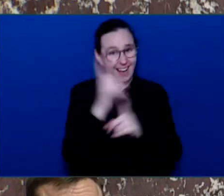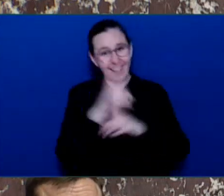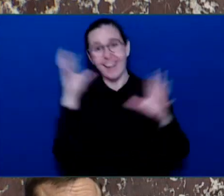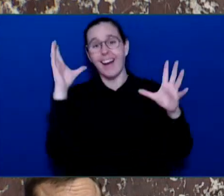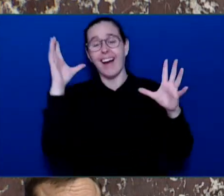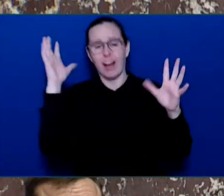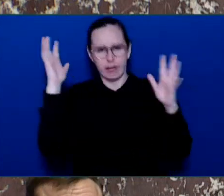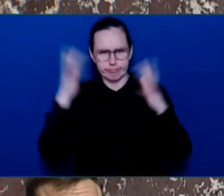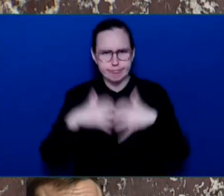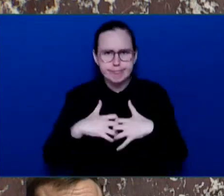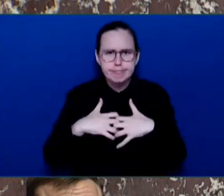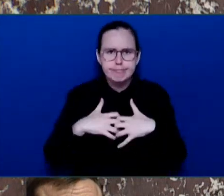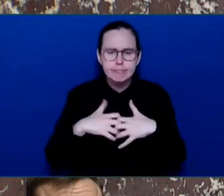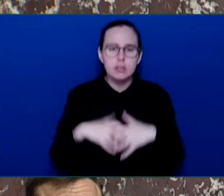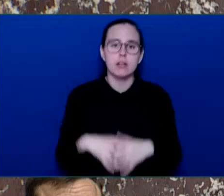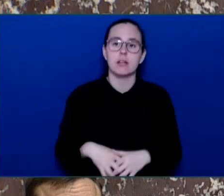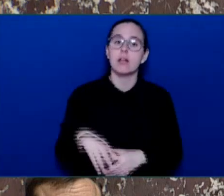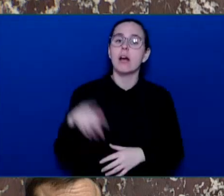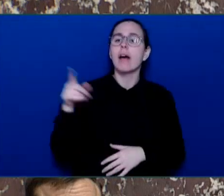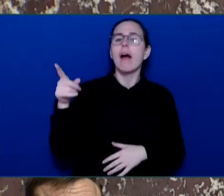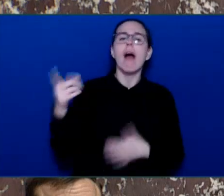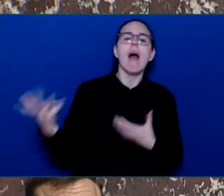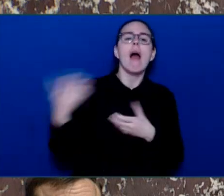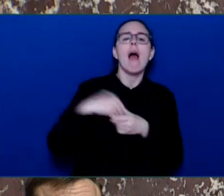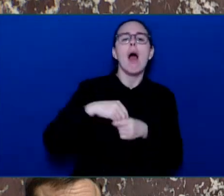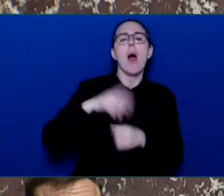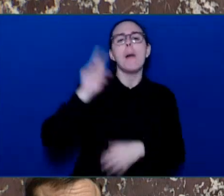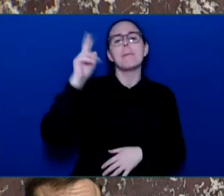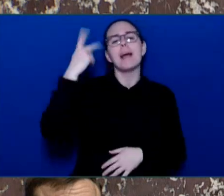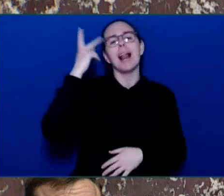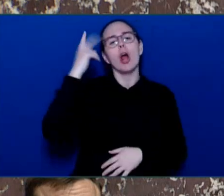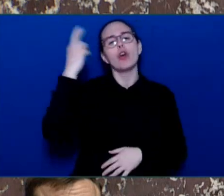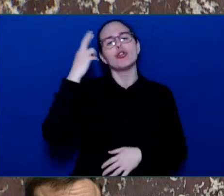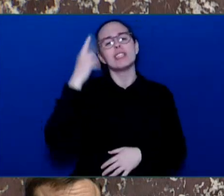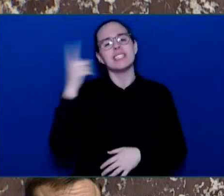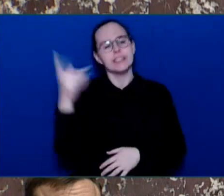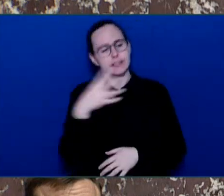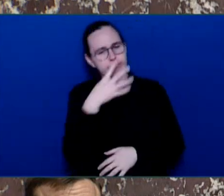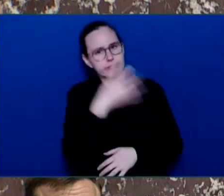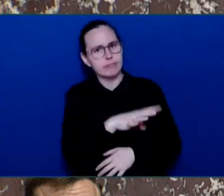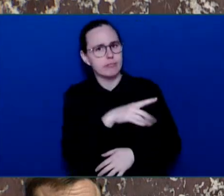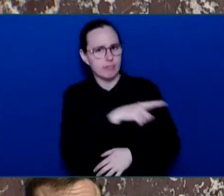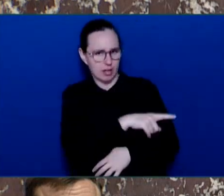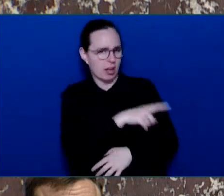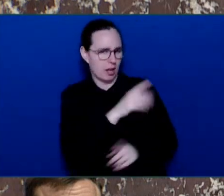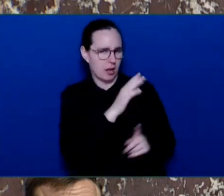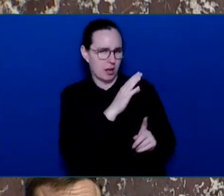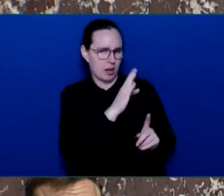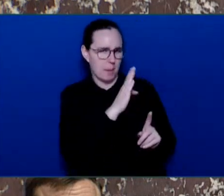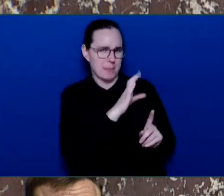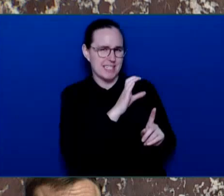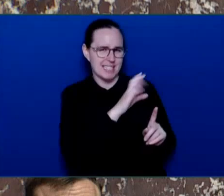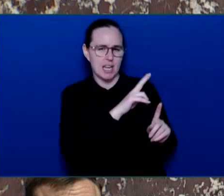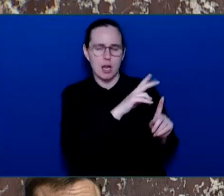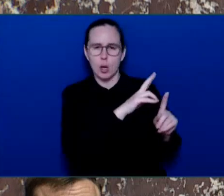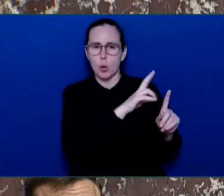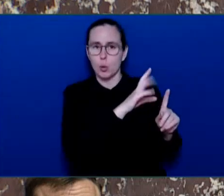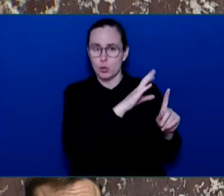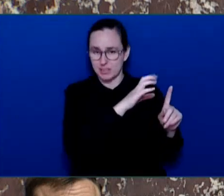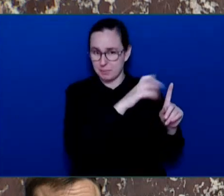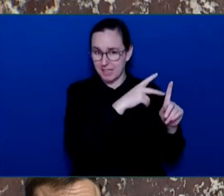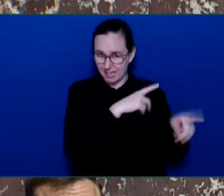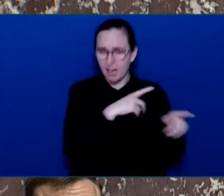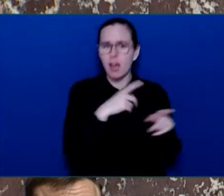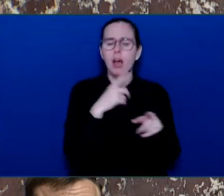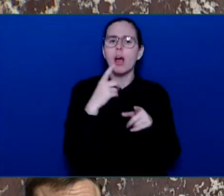a desperate attempt to try to look like they were doing something. Secret backroom deals, bullying and intimidating businesses, killing